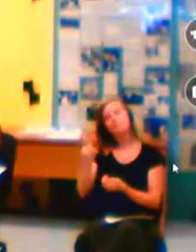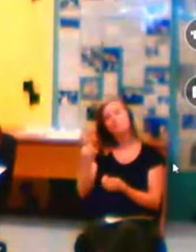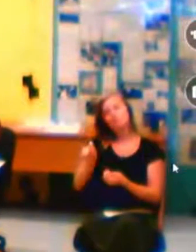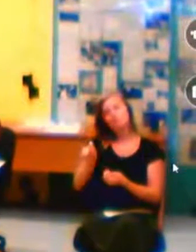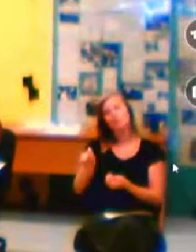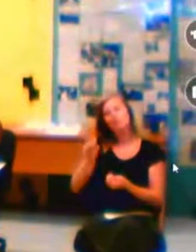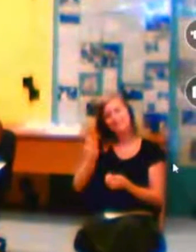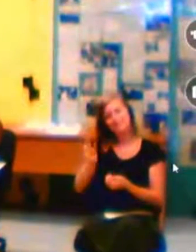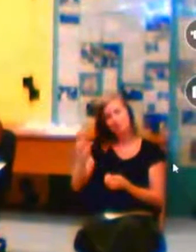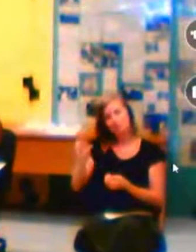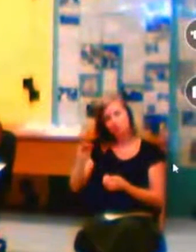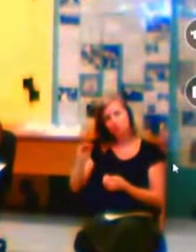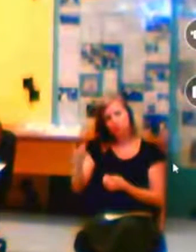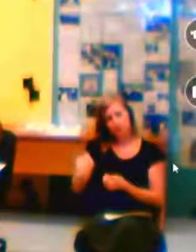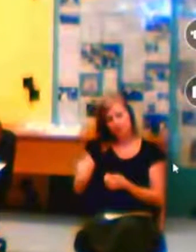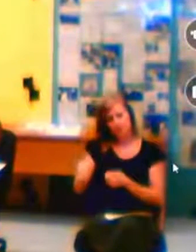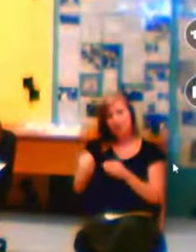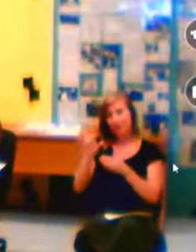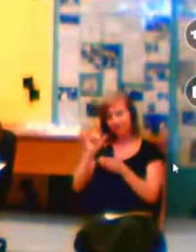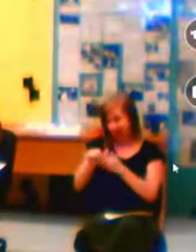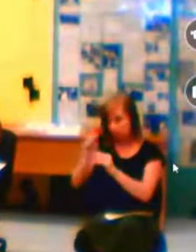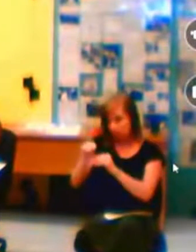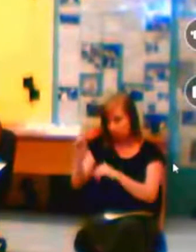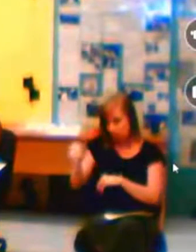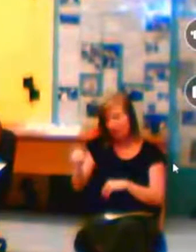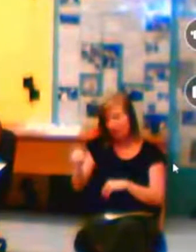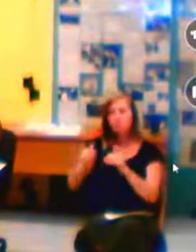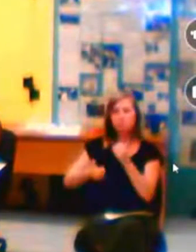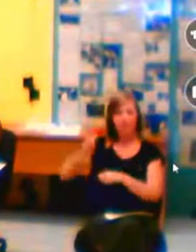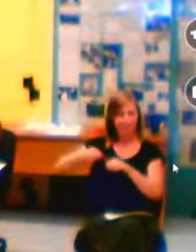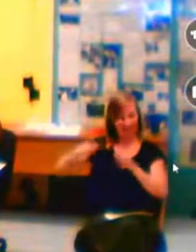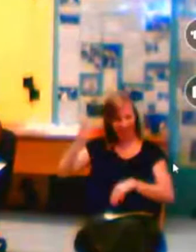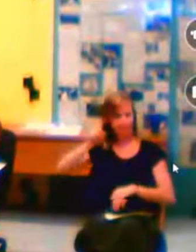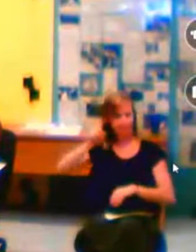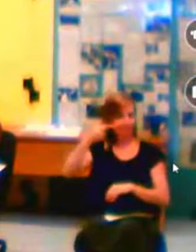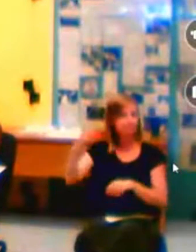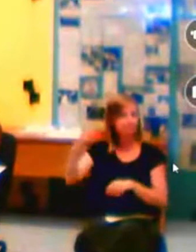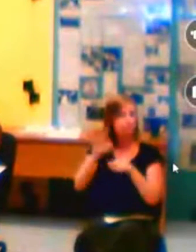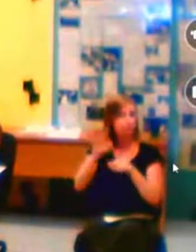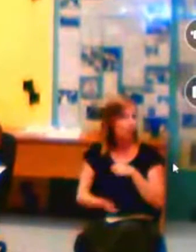to the existing state income tax, which would give Colorado an income tax rate of